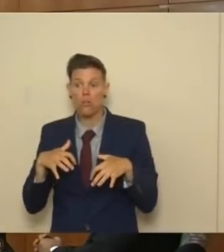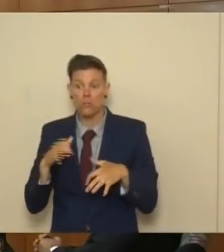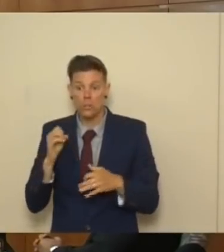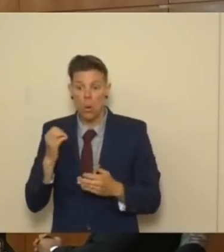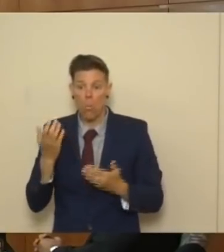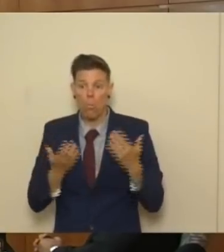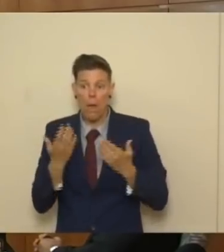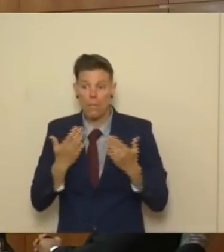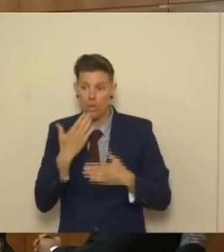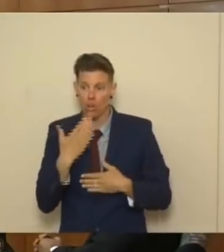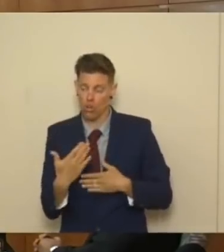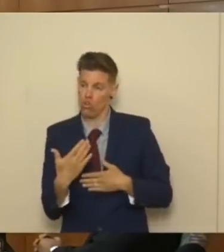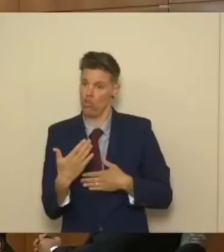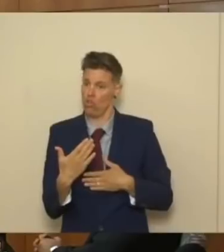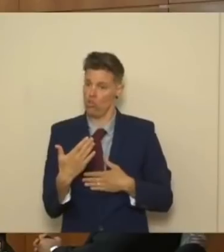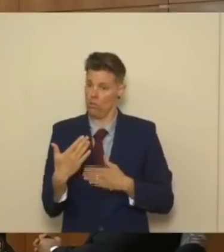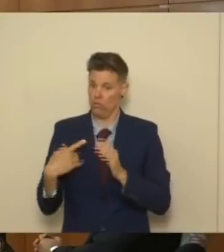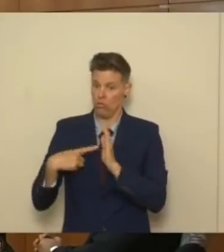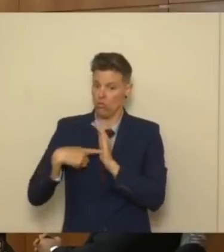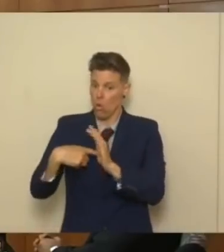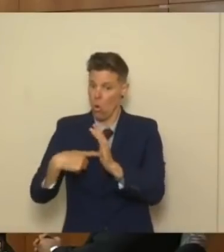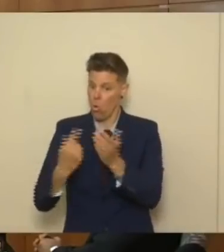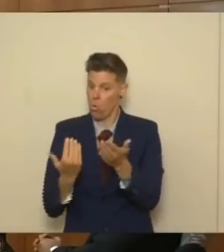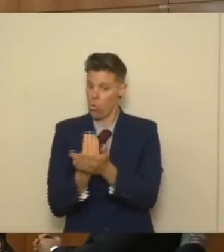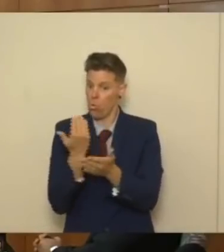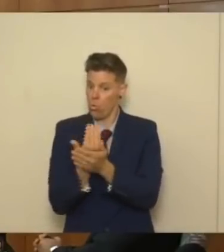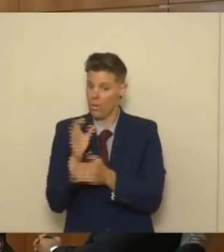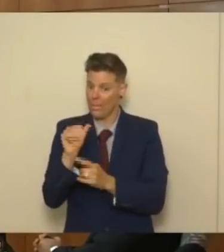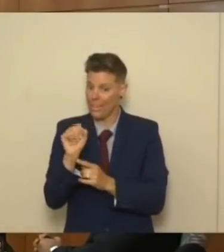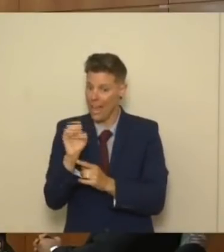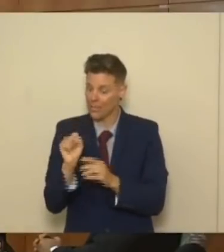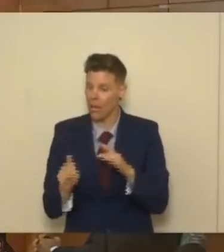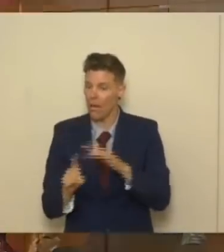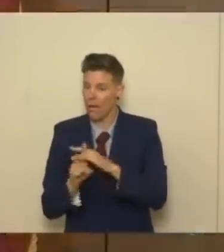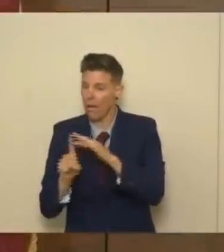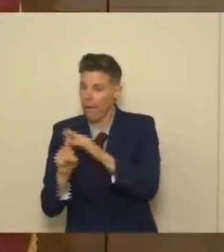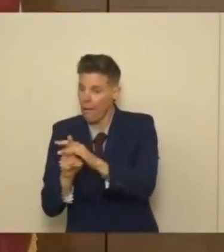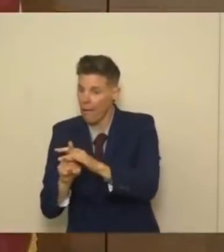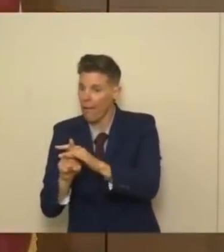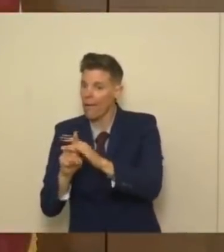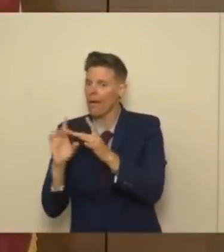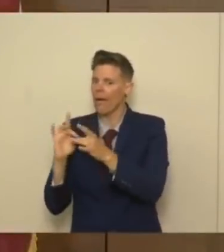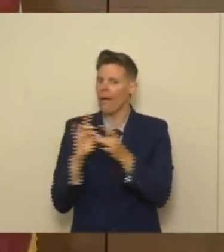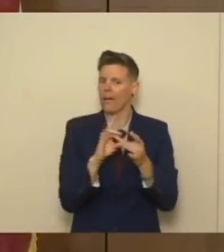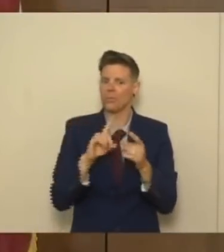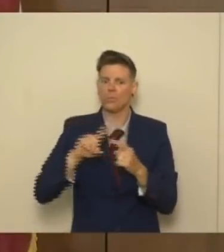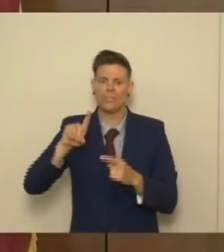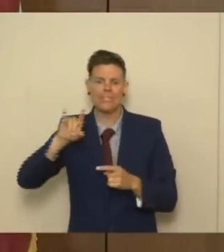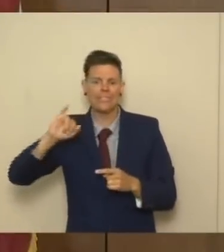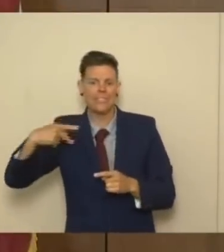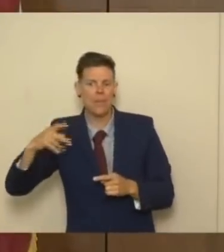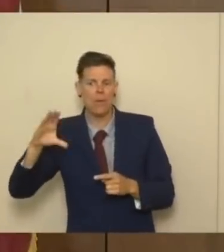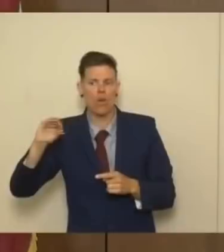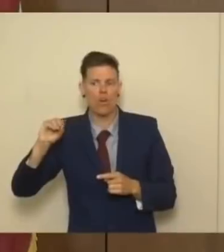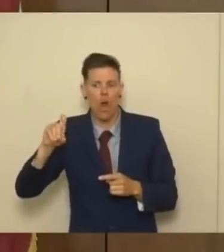opposed to counties. Thanks. So, you know, Matt, earnestly, I agree with you, which is why